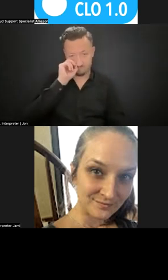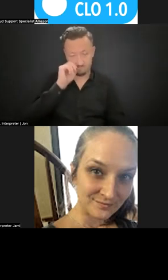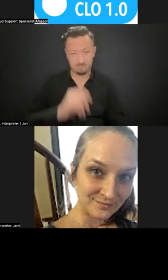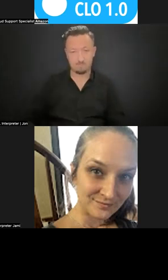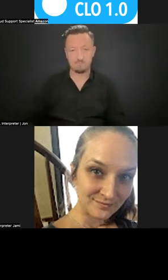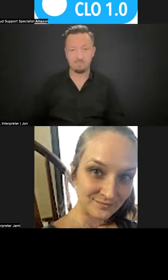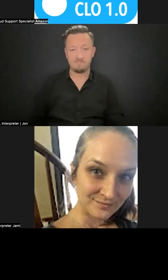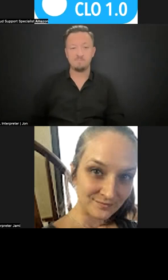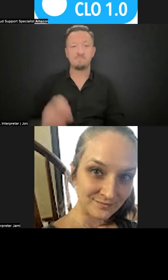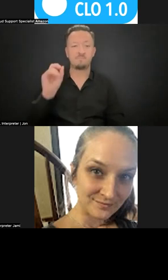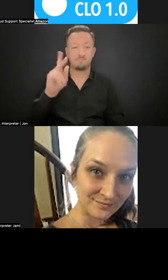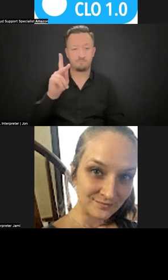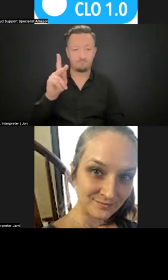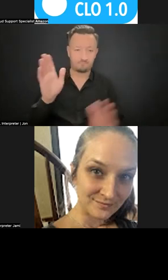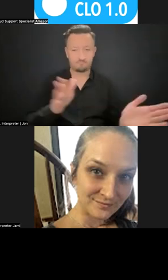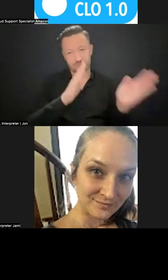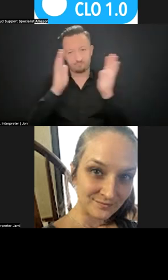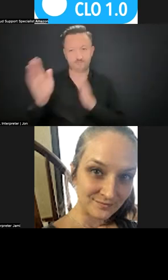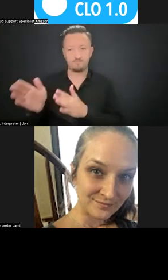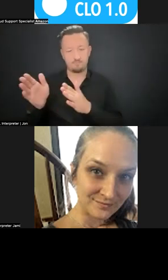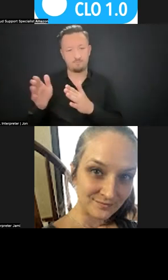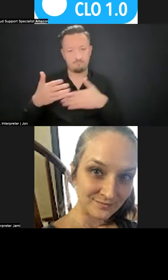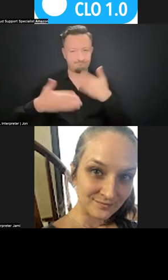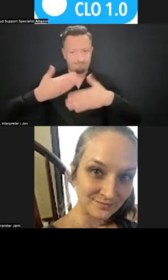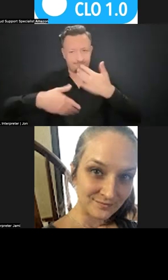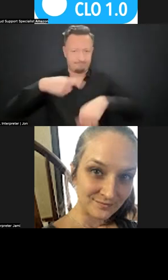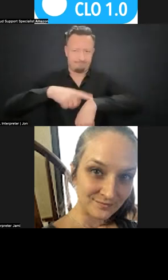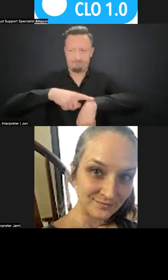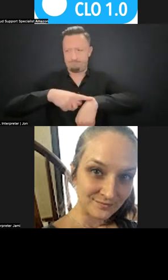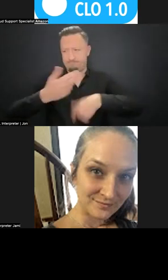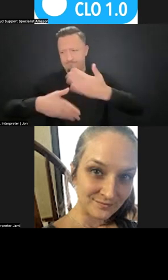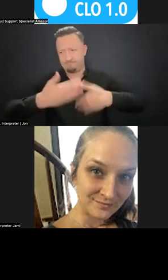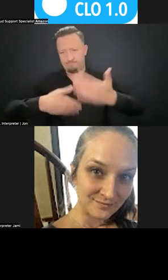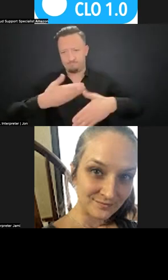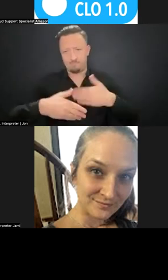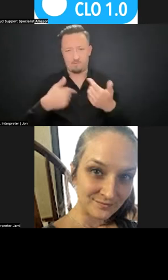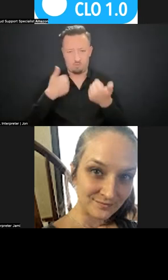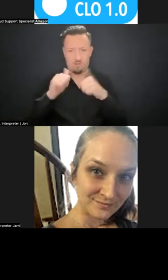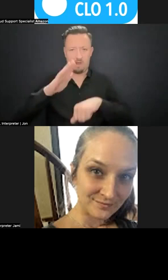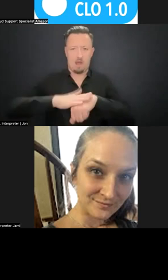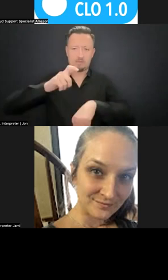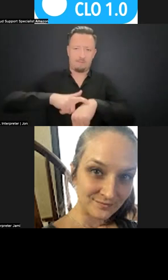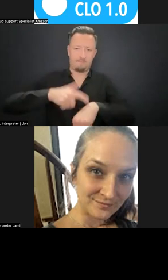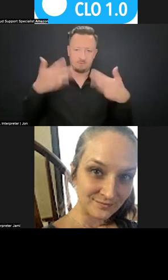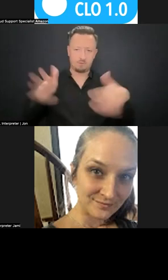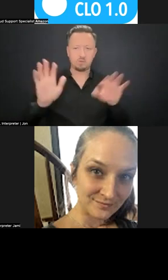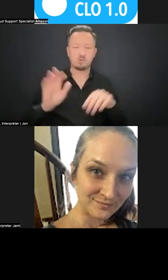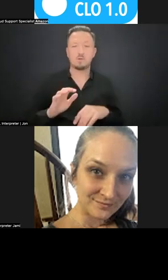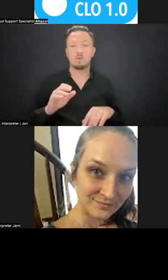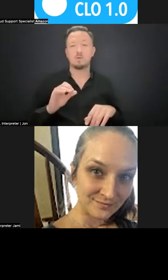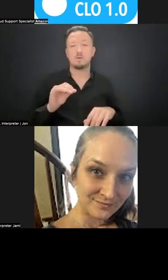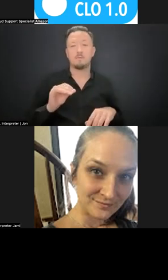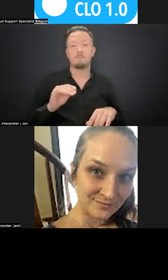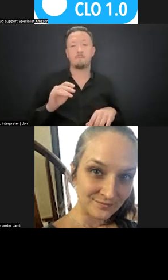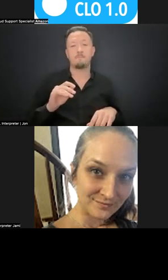address it. All right, we're going to keep our time right in. We're going to end exactly in time. So the next hour also